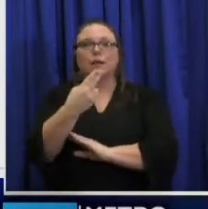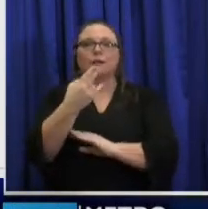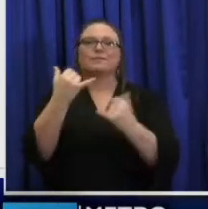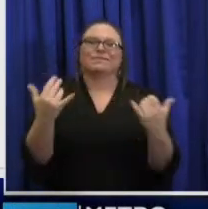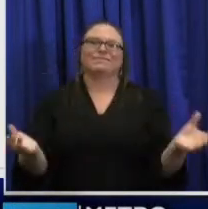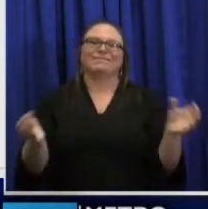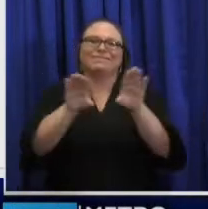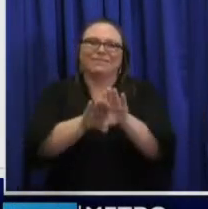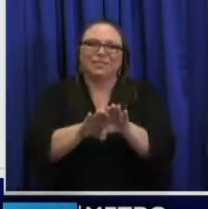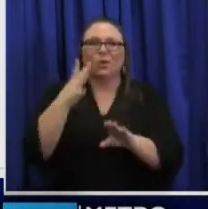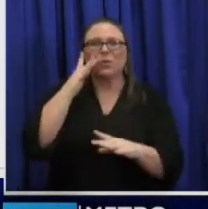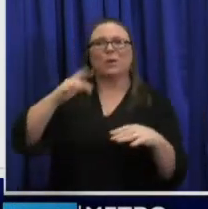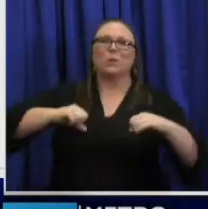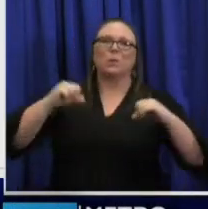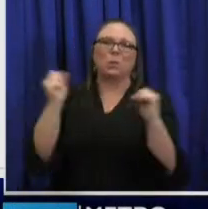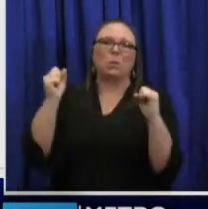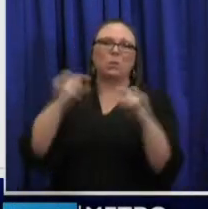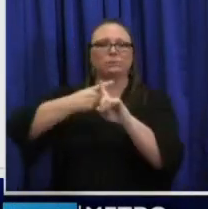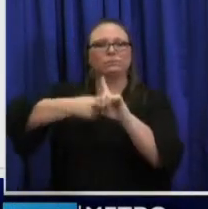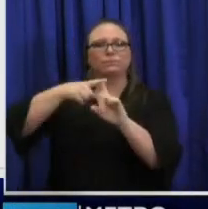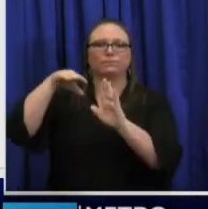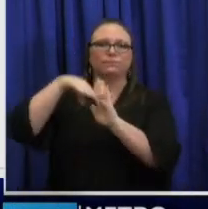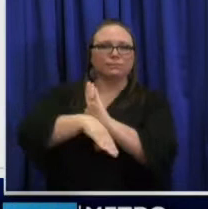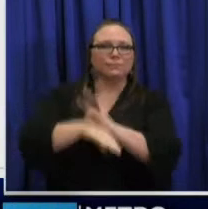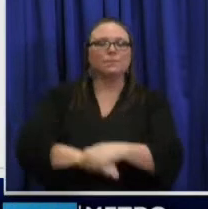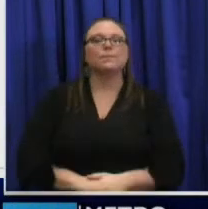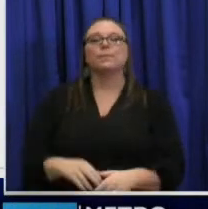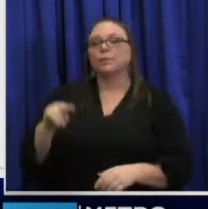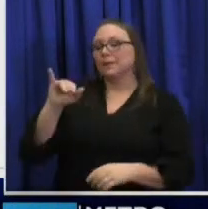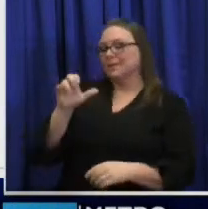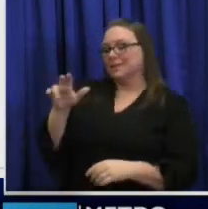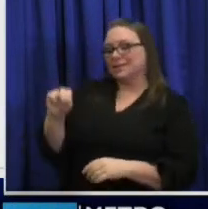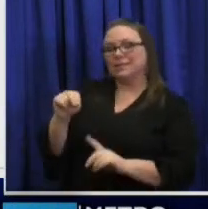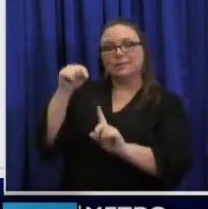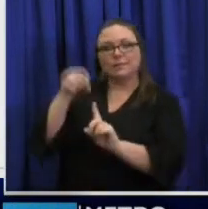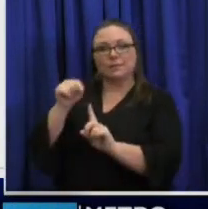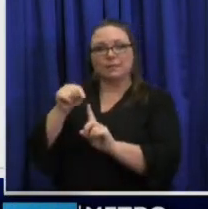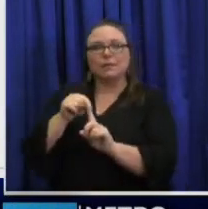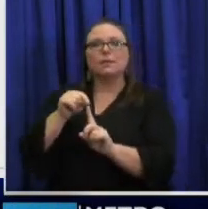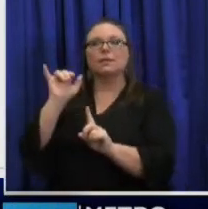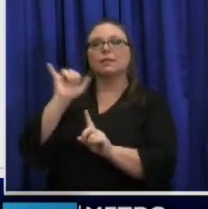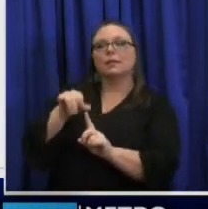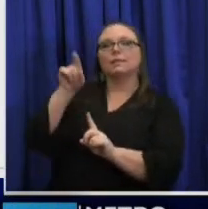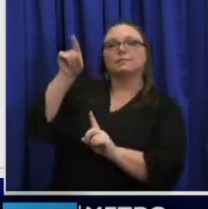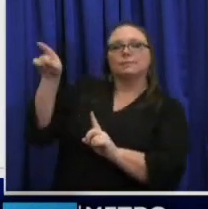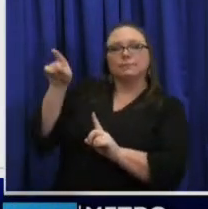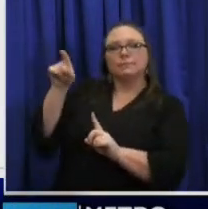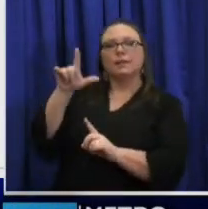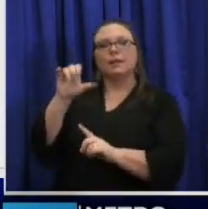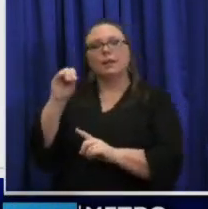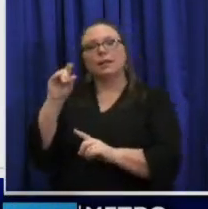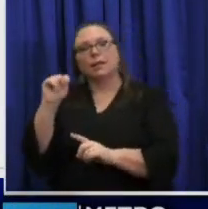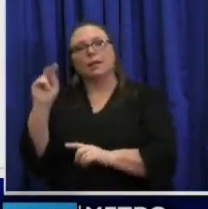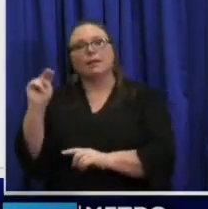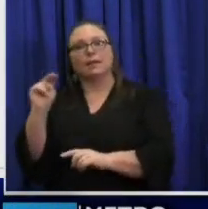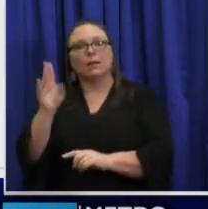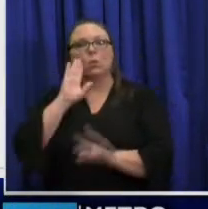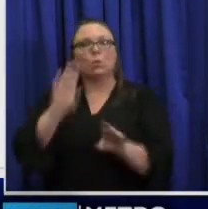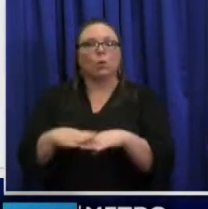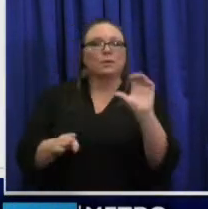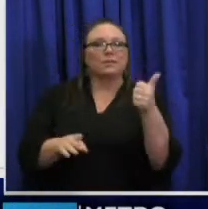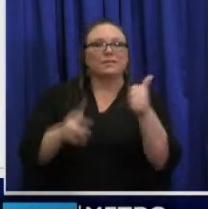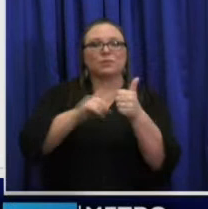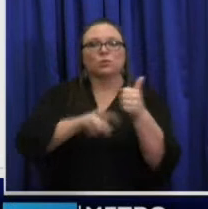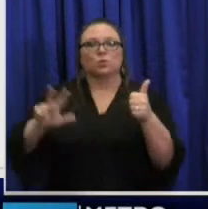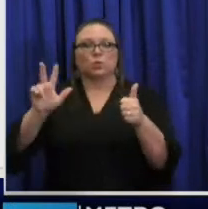due to cold temperatures. The Nissan site, located in Lot N, will be open from 10 a.m.